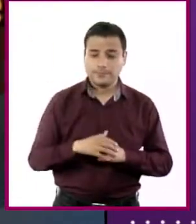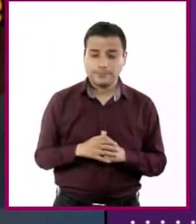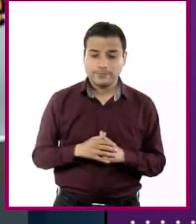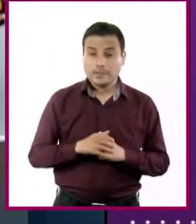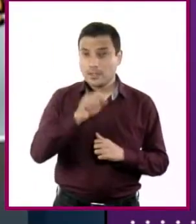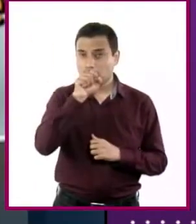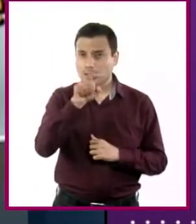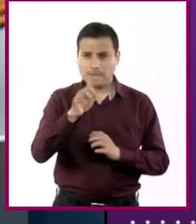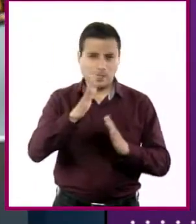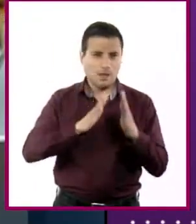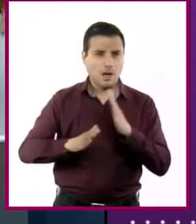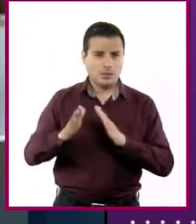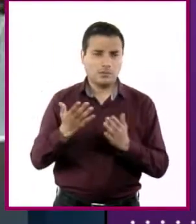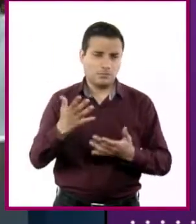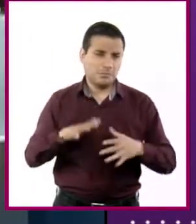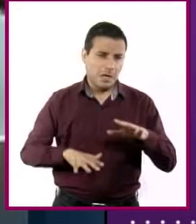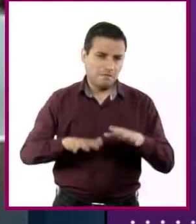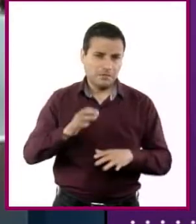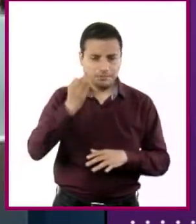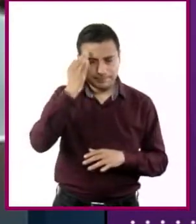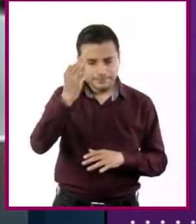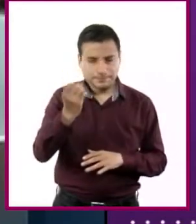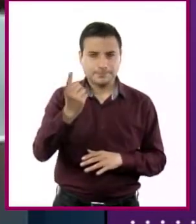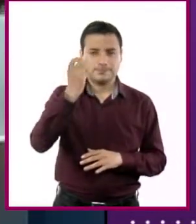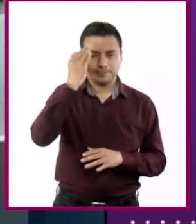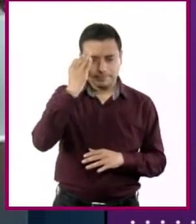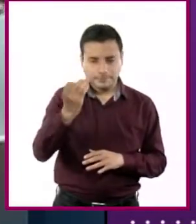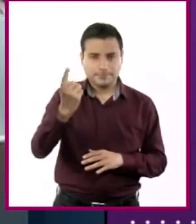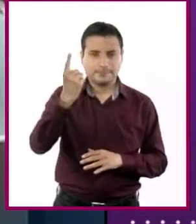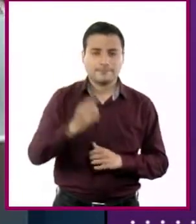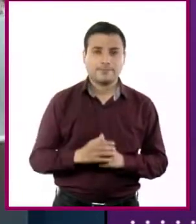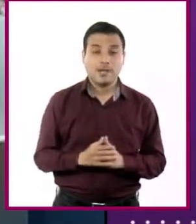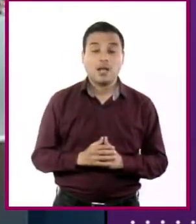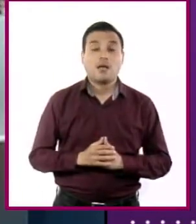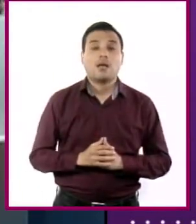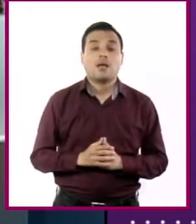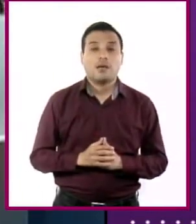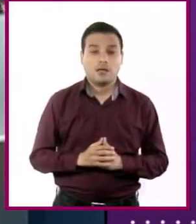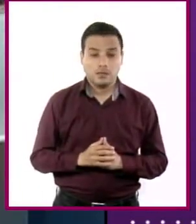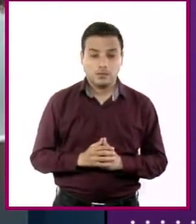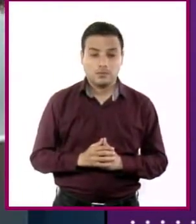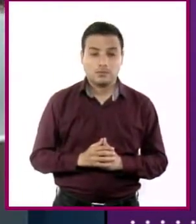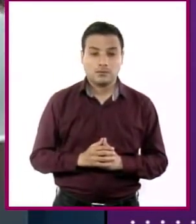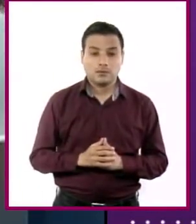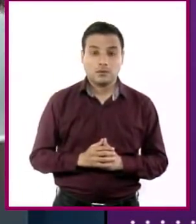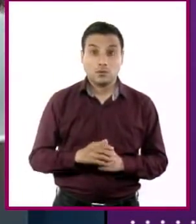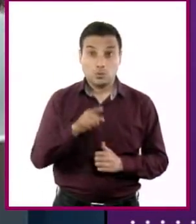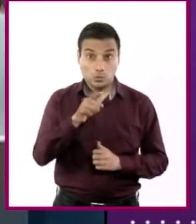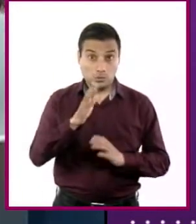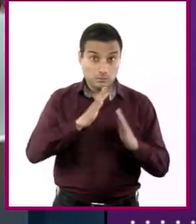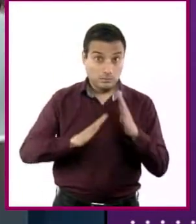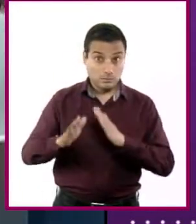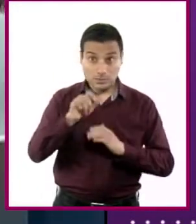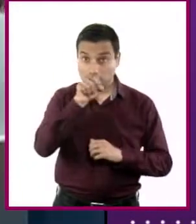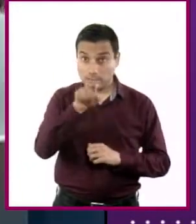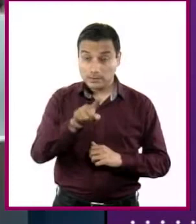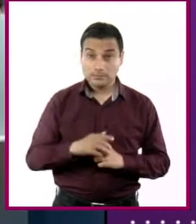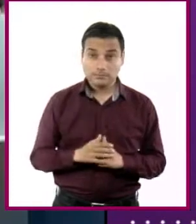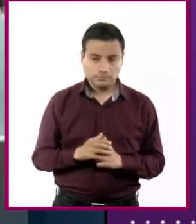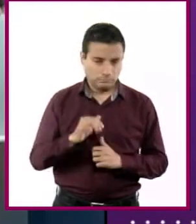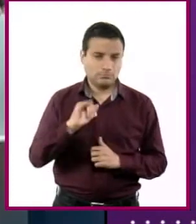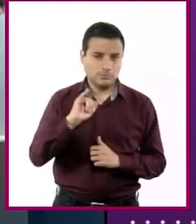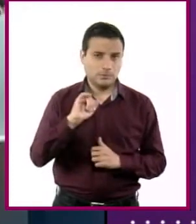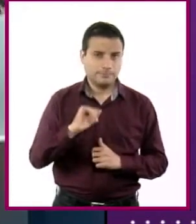do karate sometimes. Oh, so do you do martial arts too?